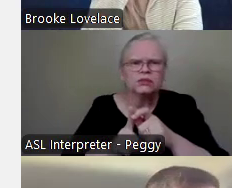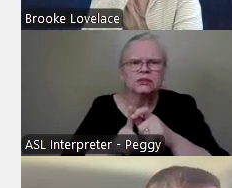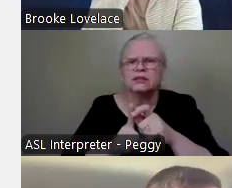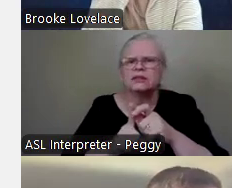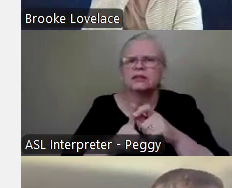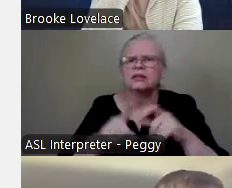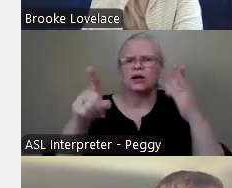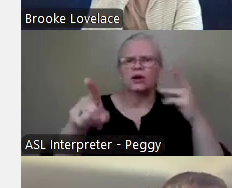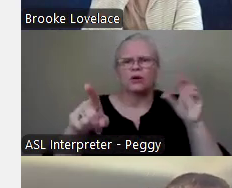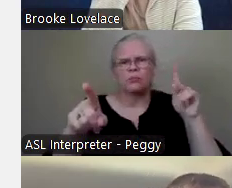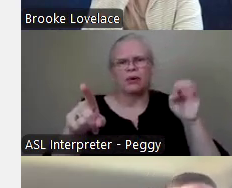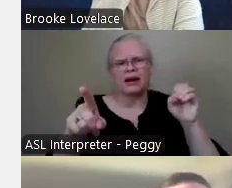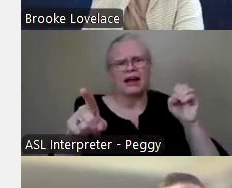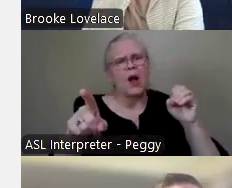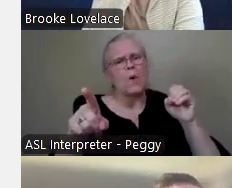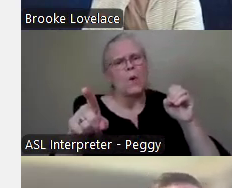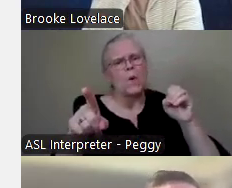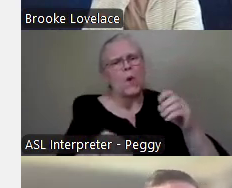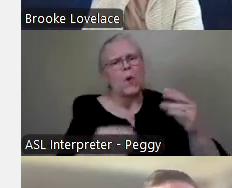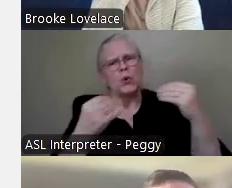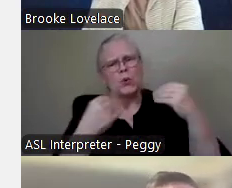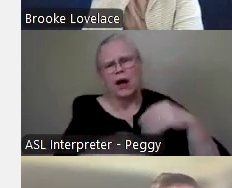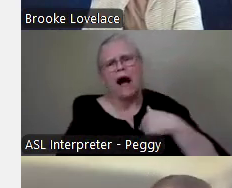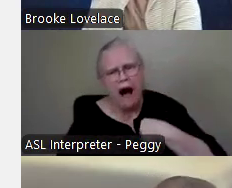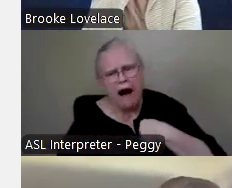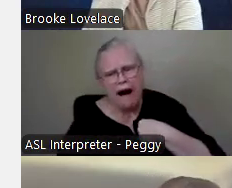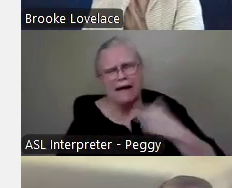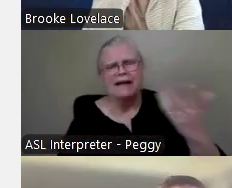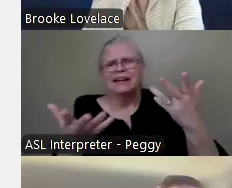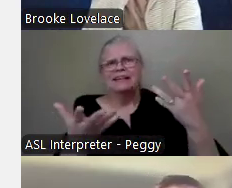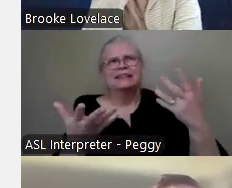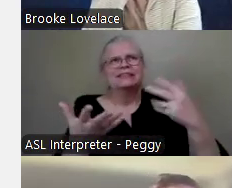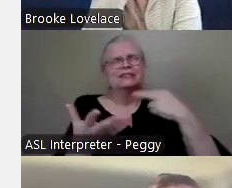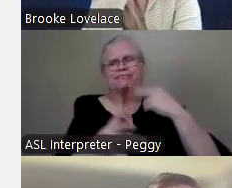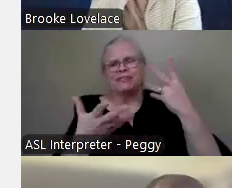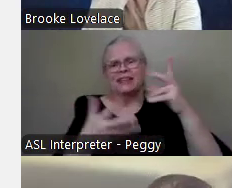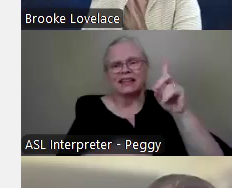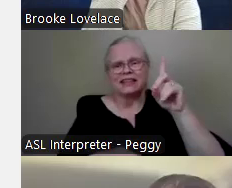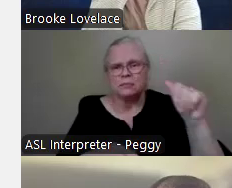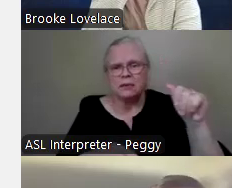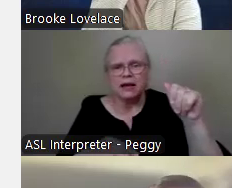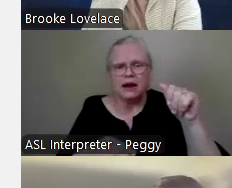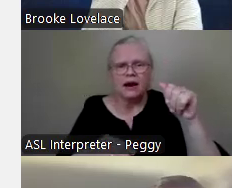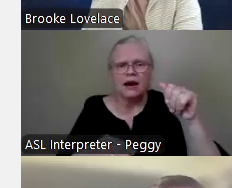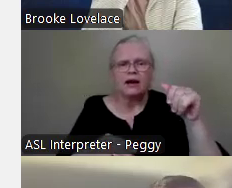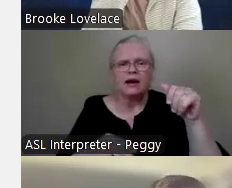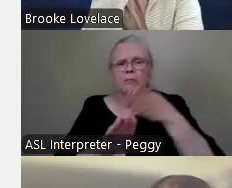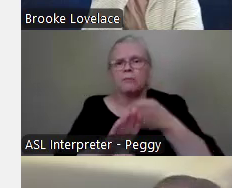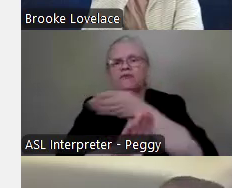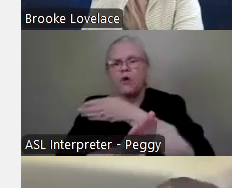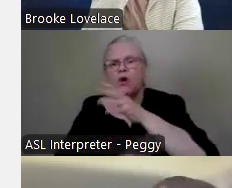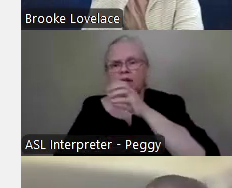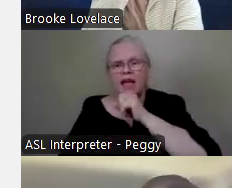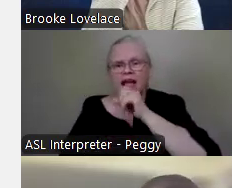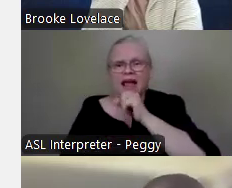Well, put me on the spot there, but that's usually that's all right. It's usually a disability that has onset prior to the age of,